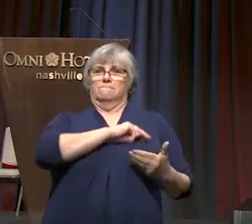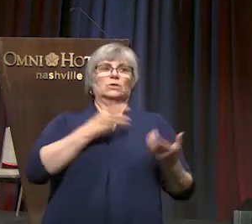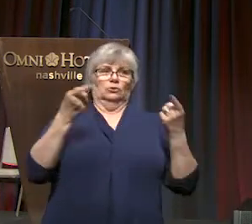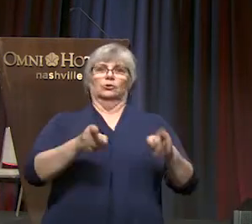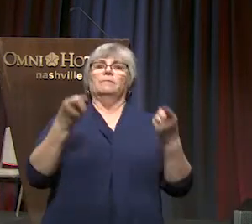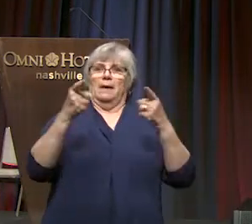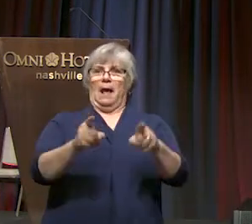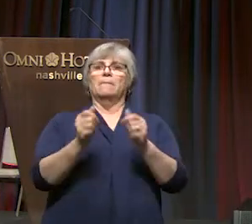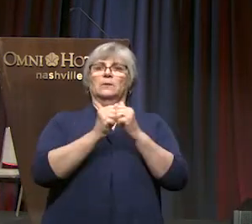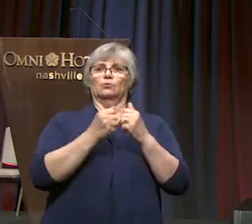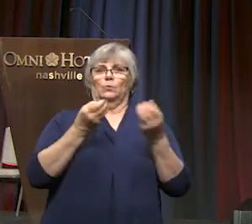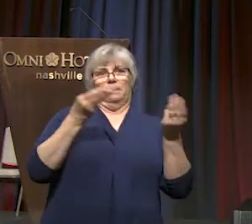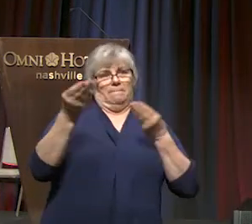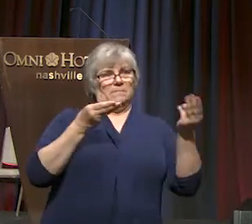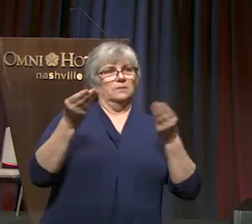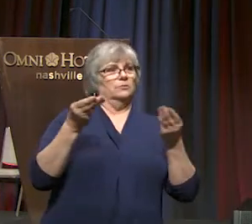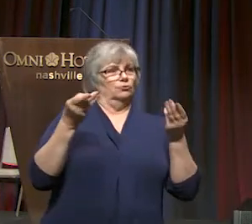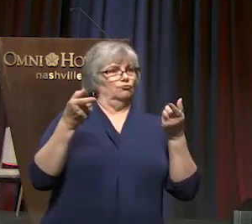and ministry.